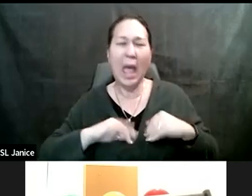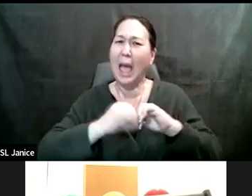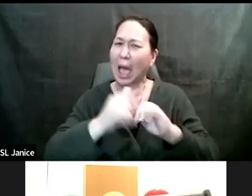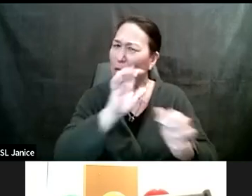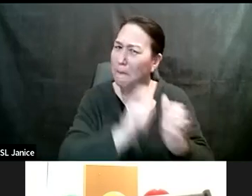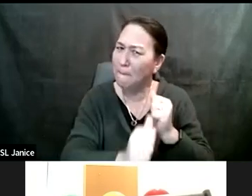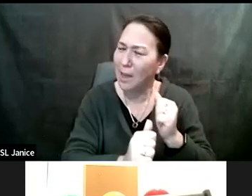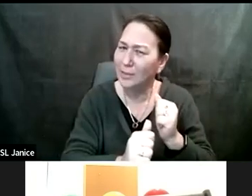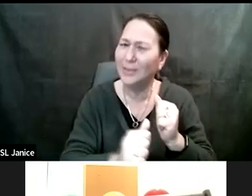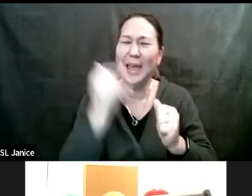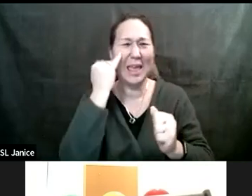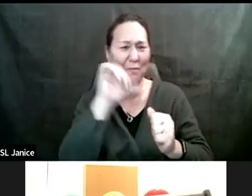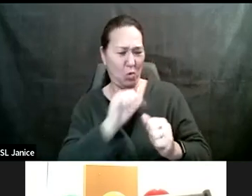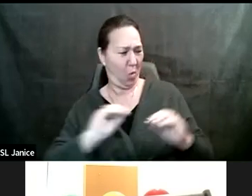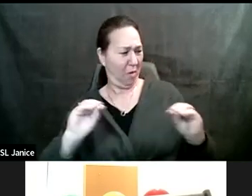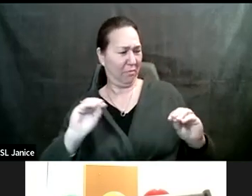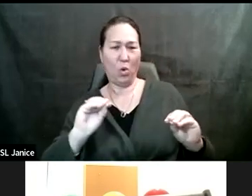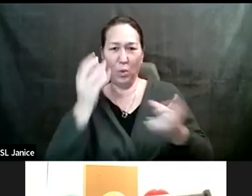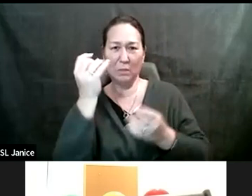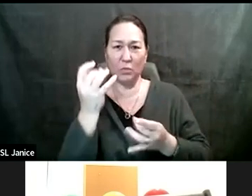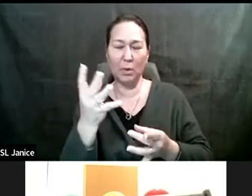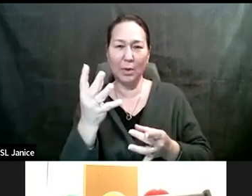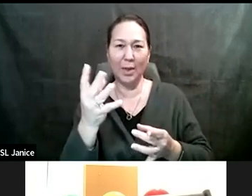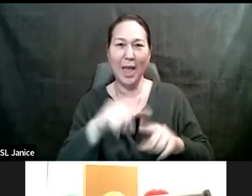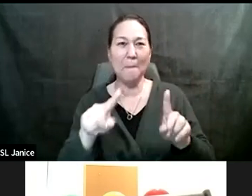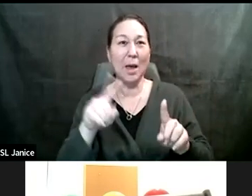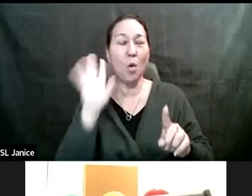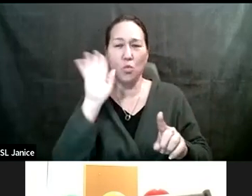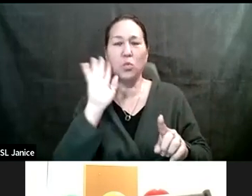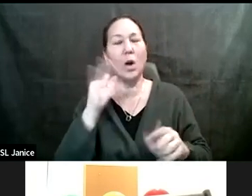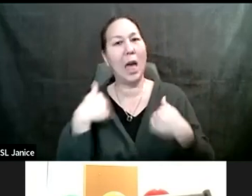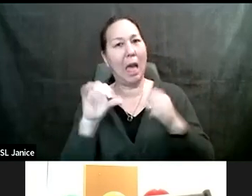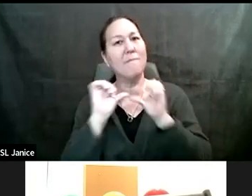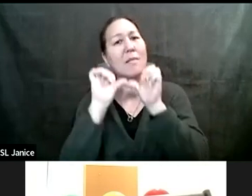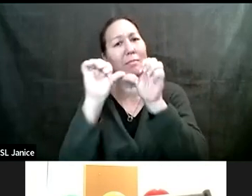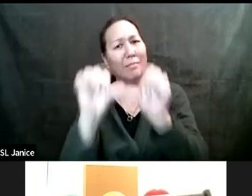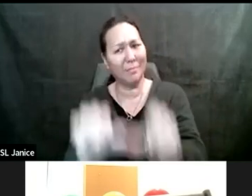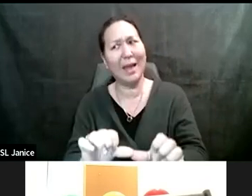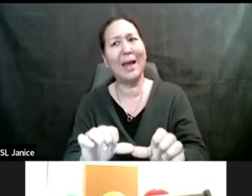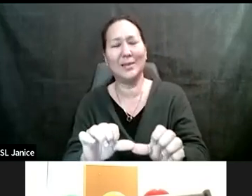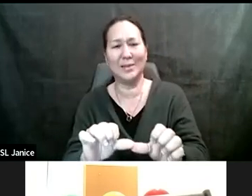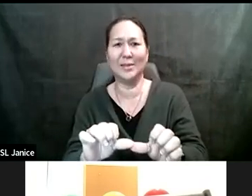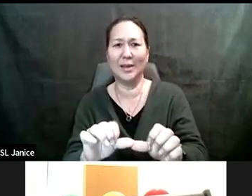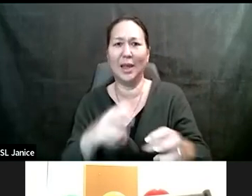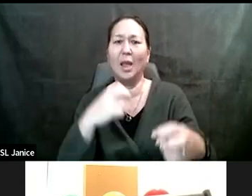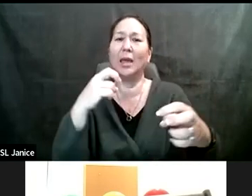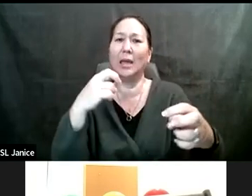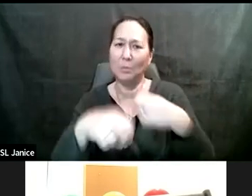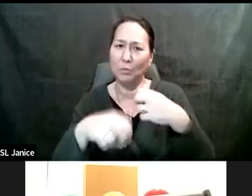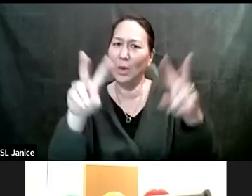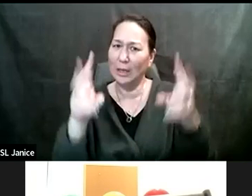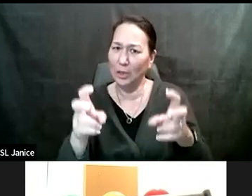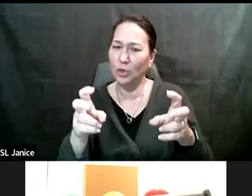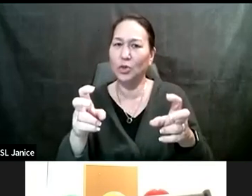that you have very little information about but have huge lasting implications for hurting School communities stop hurting students and